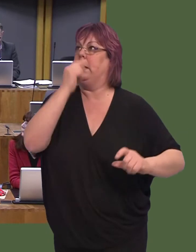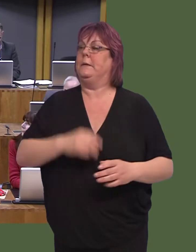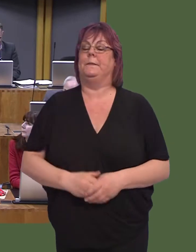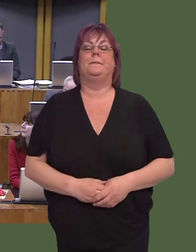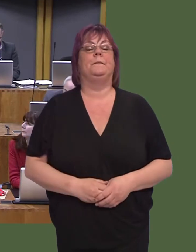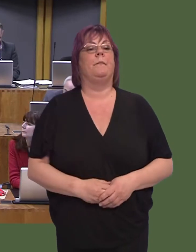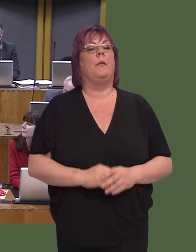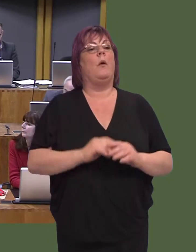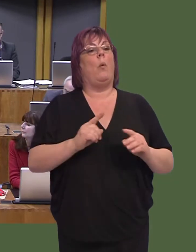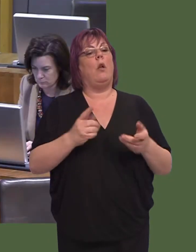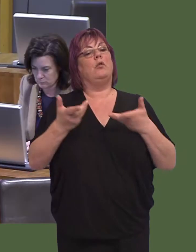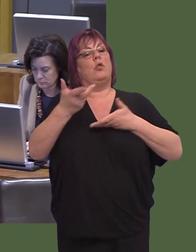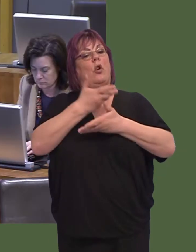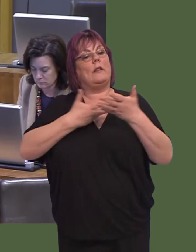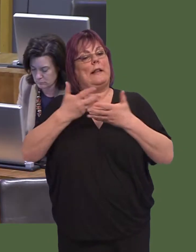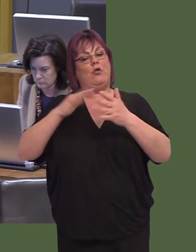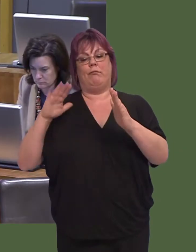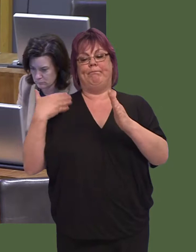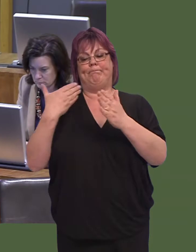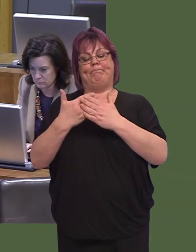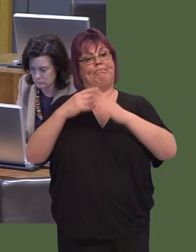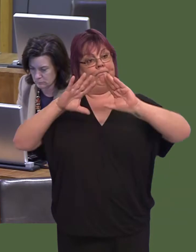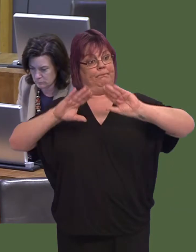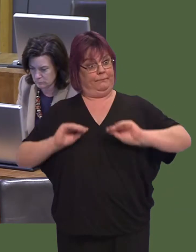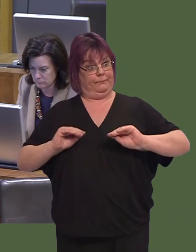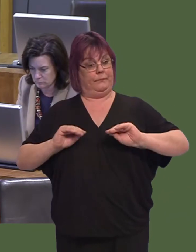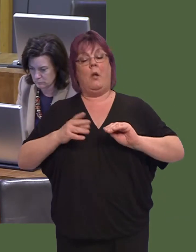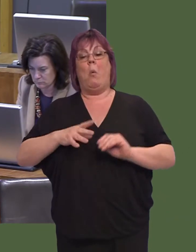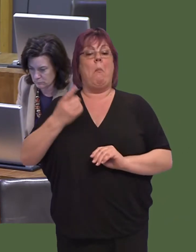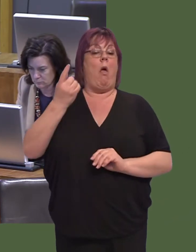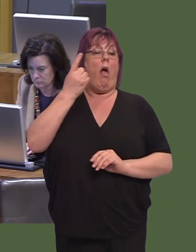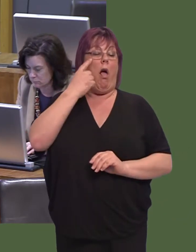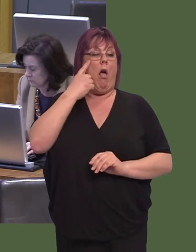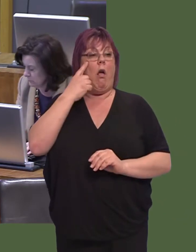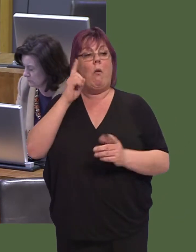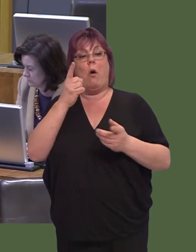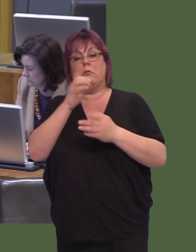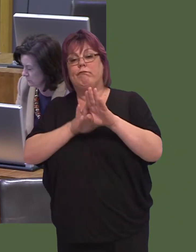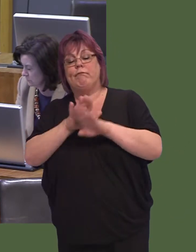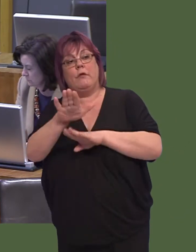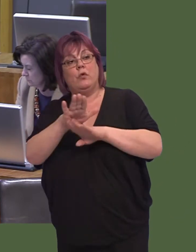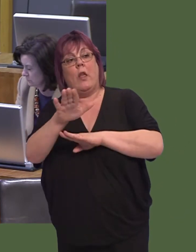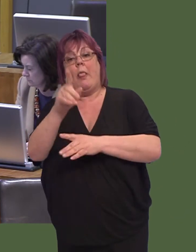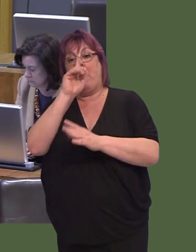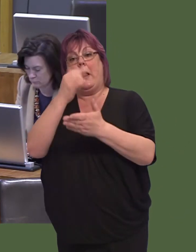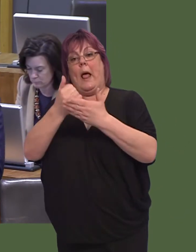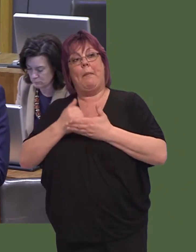ended. We will look, of course, at the responses to that consultation, and that will form part of our thinking in terms of local government.